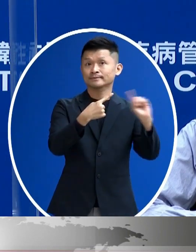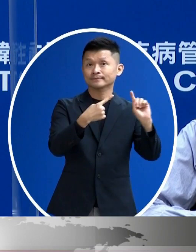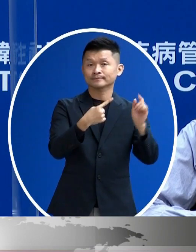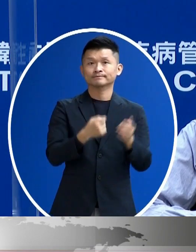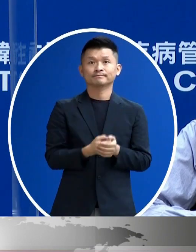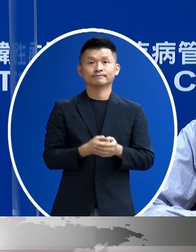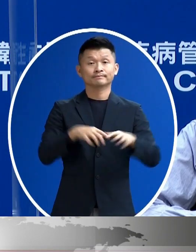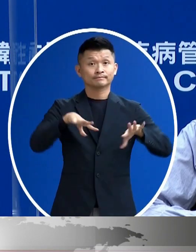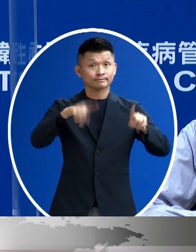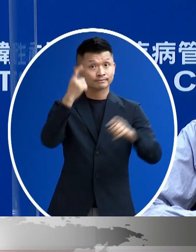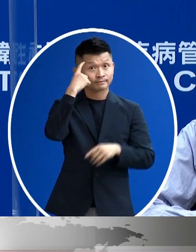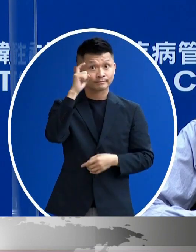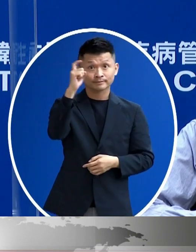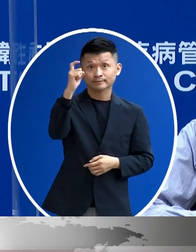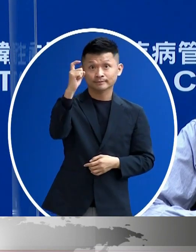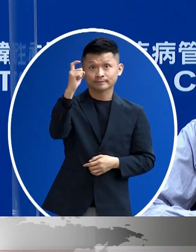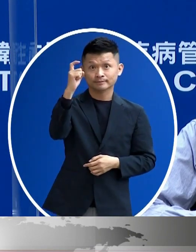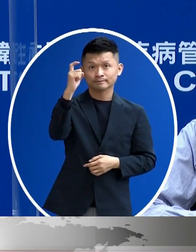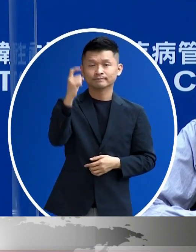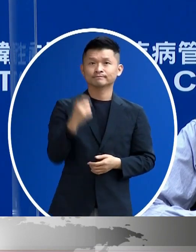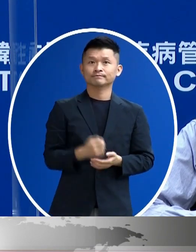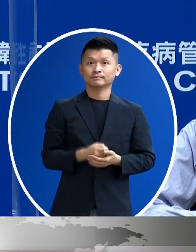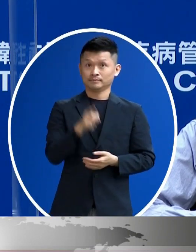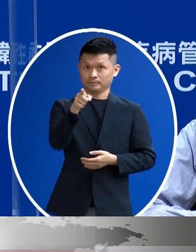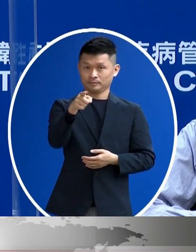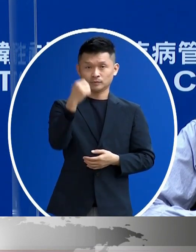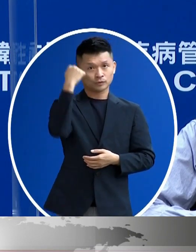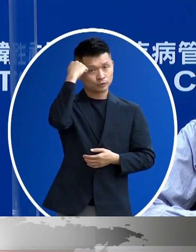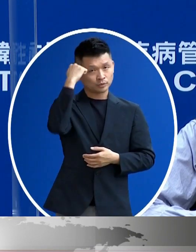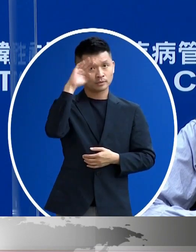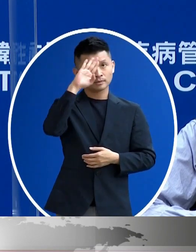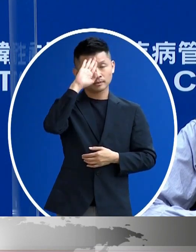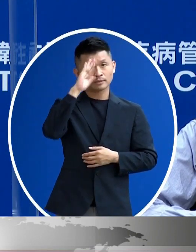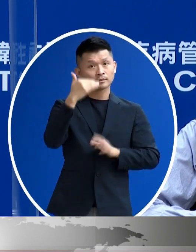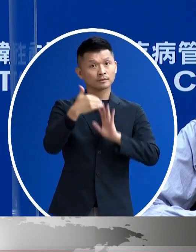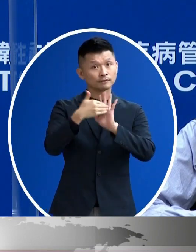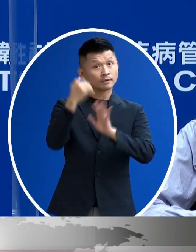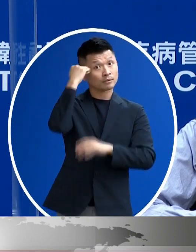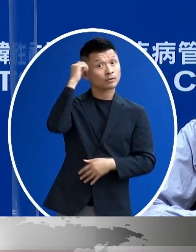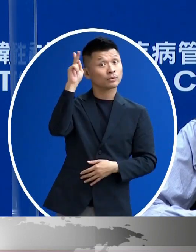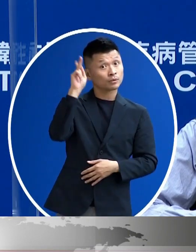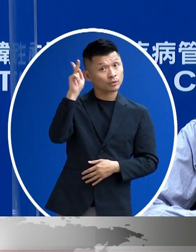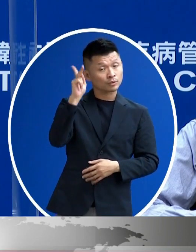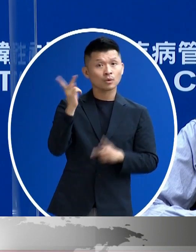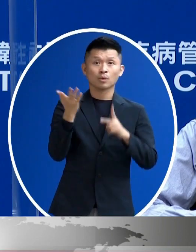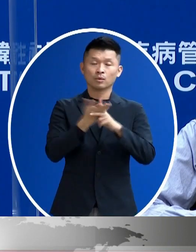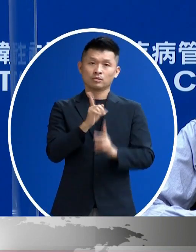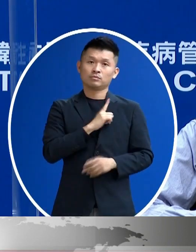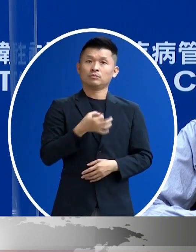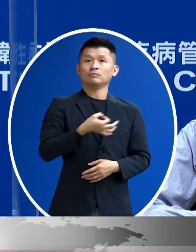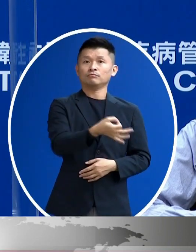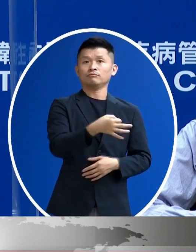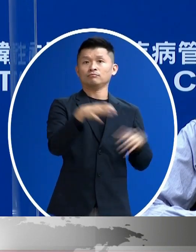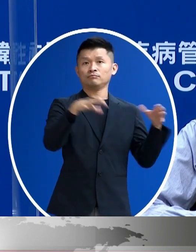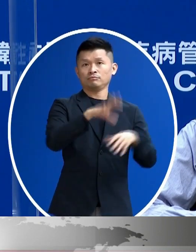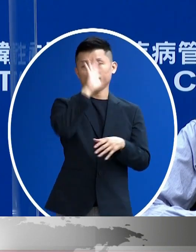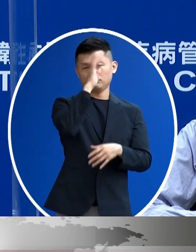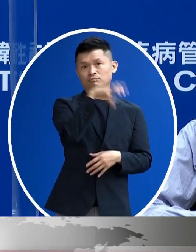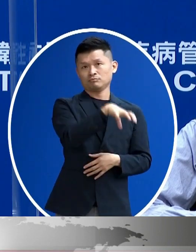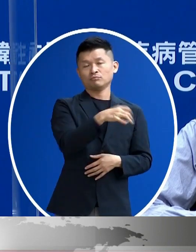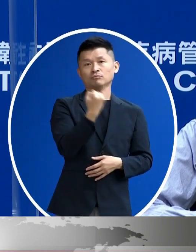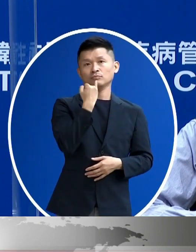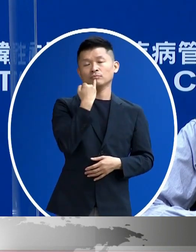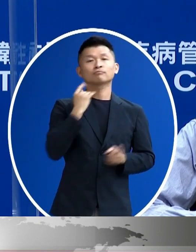principle of one person per residence should be observed. However, if all the other people in their family are fully vaccinated, the arrival